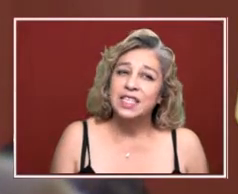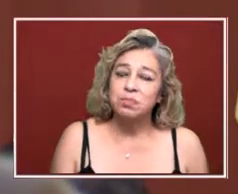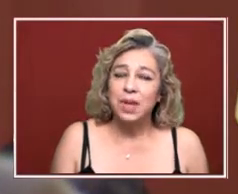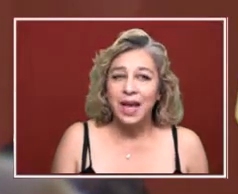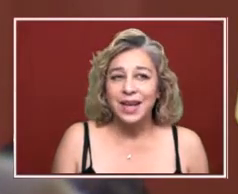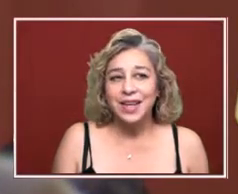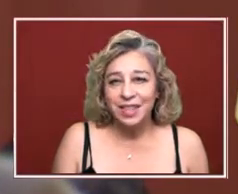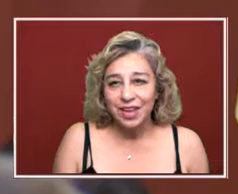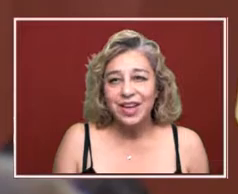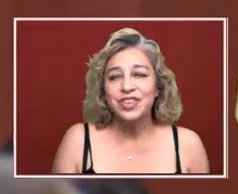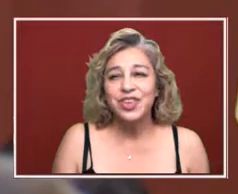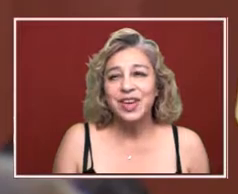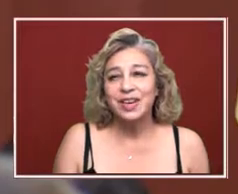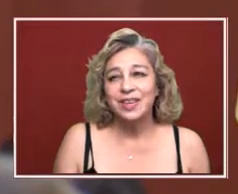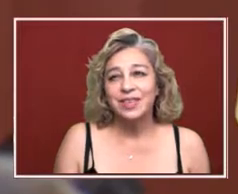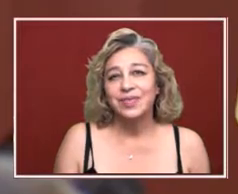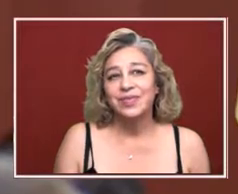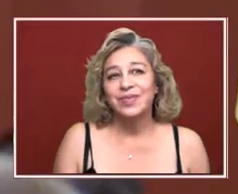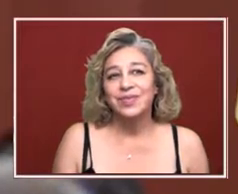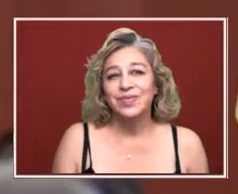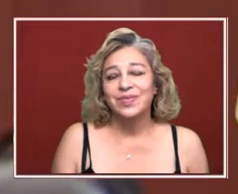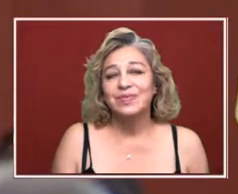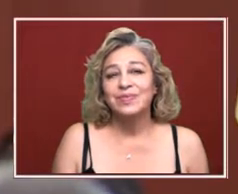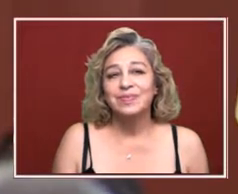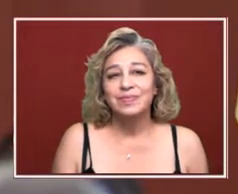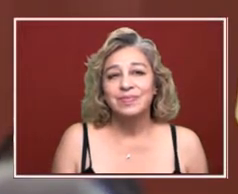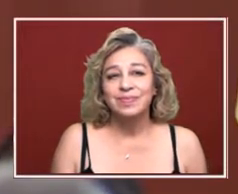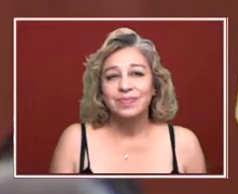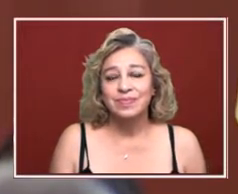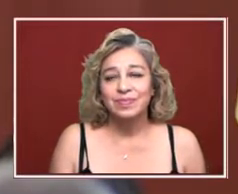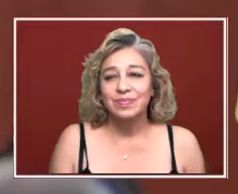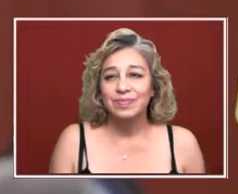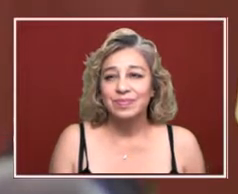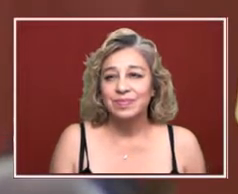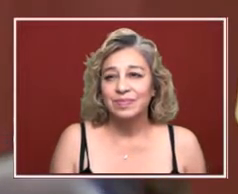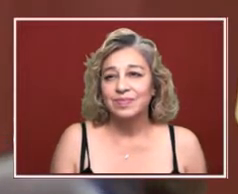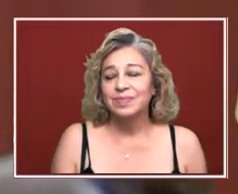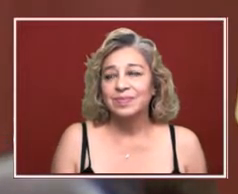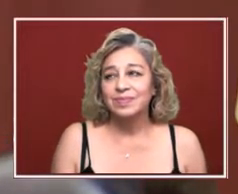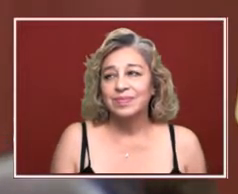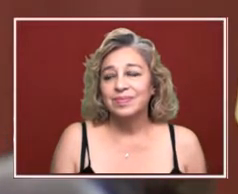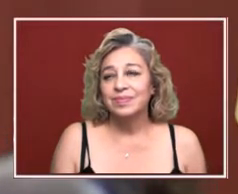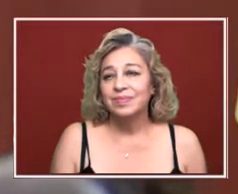That is applied in the country. El propósito de